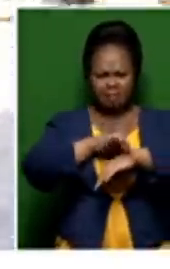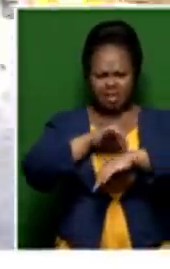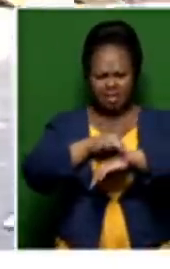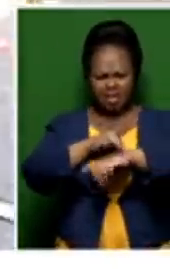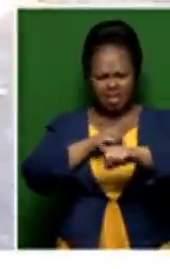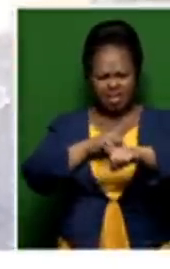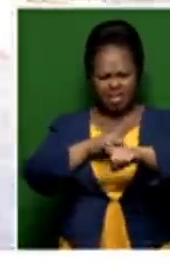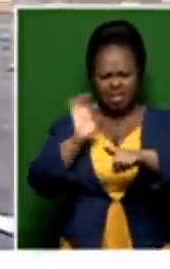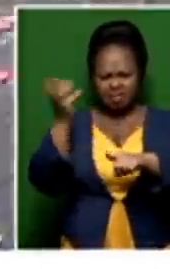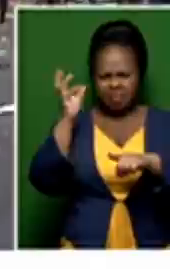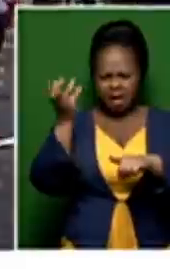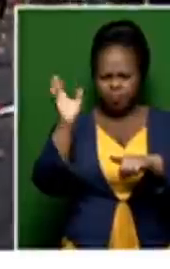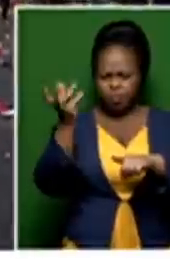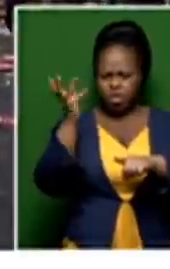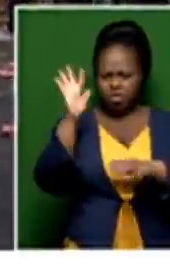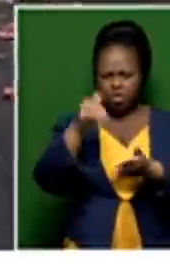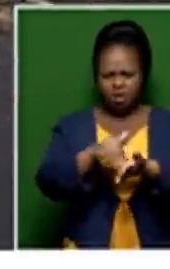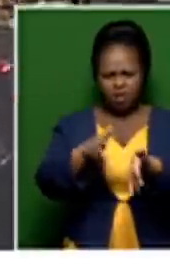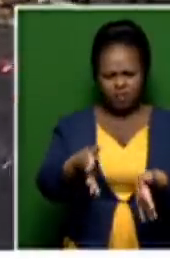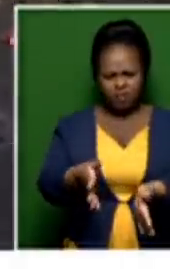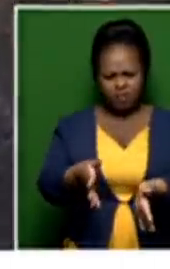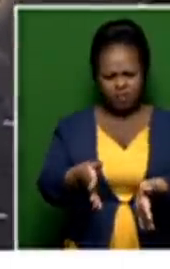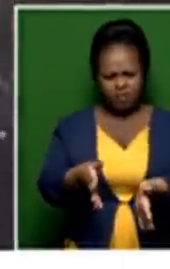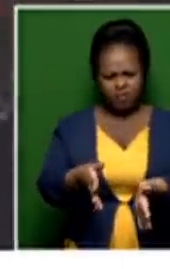an emergency medical services,